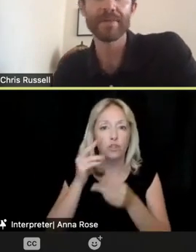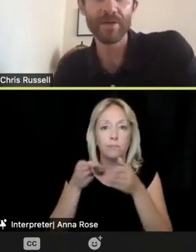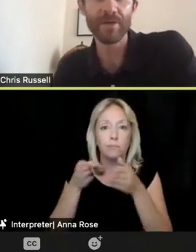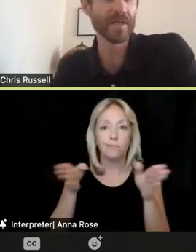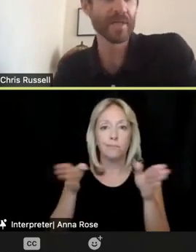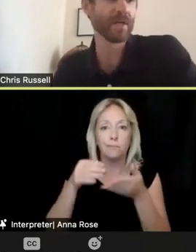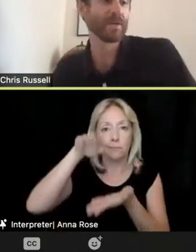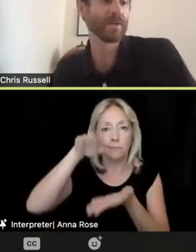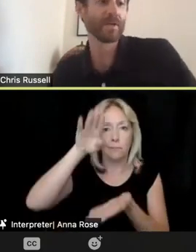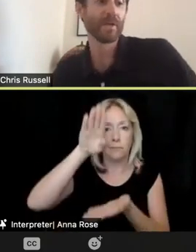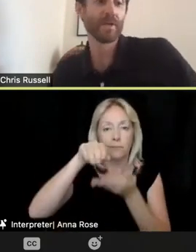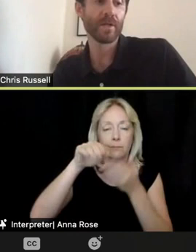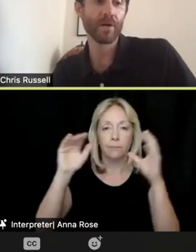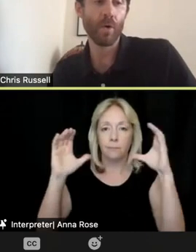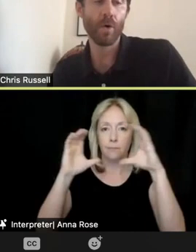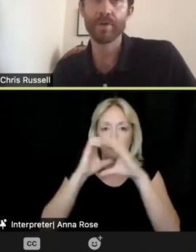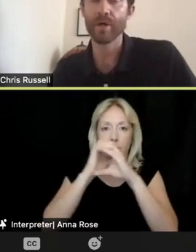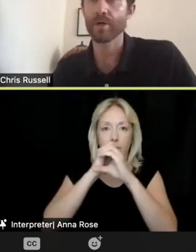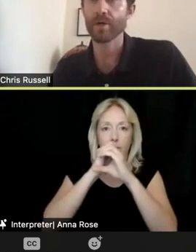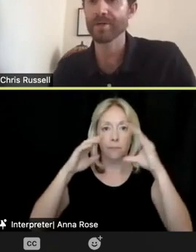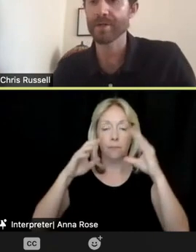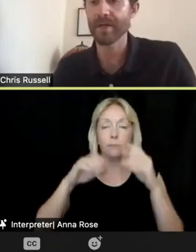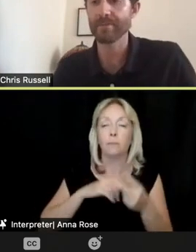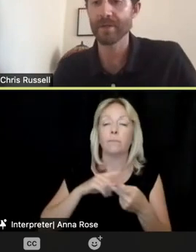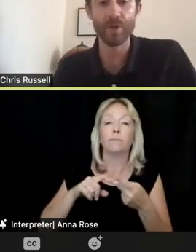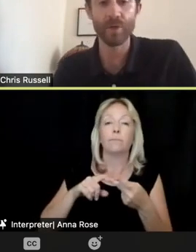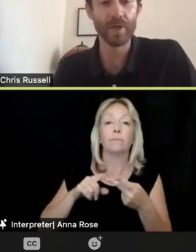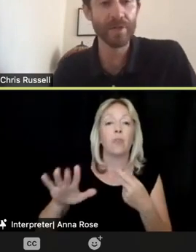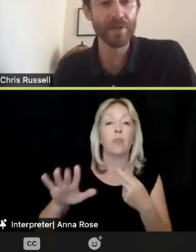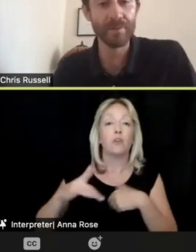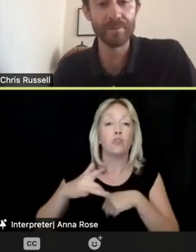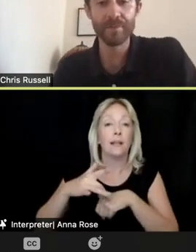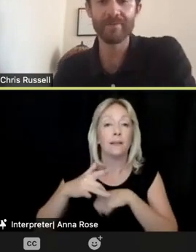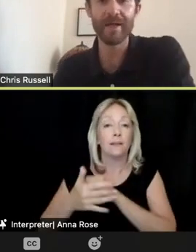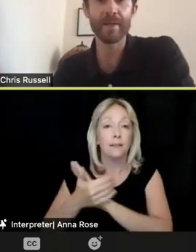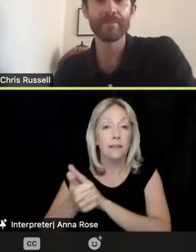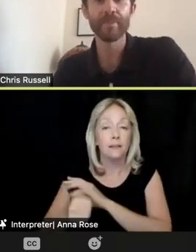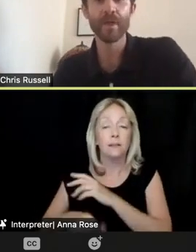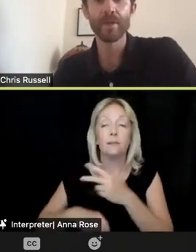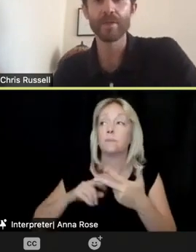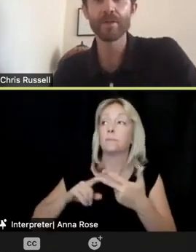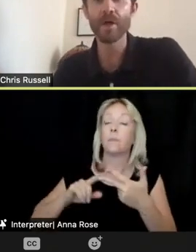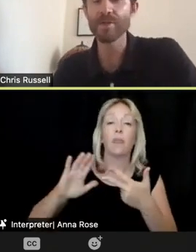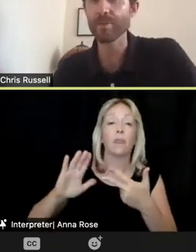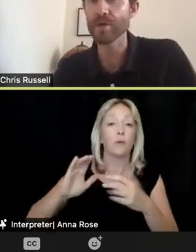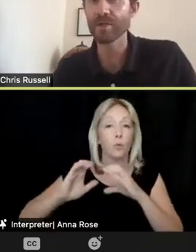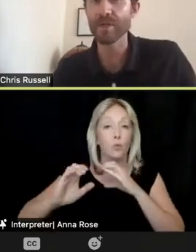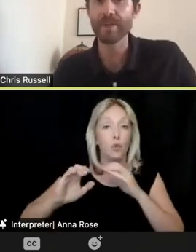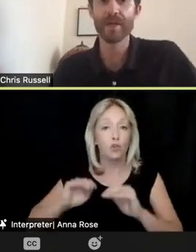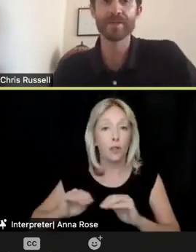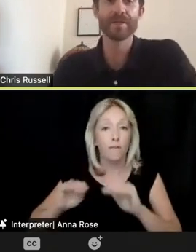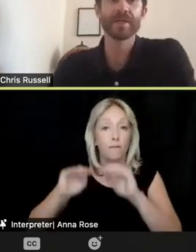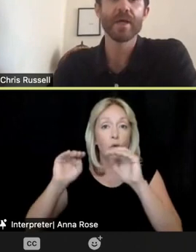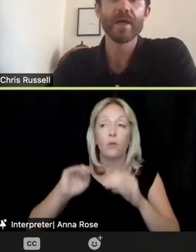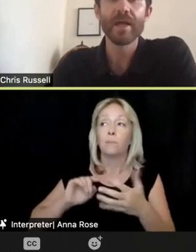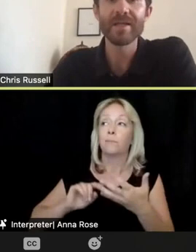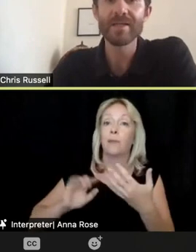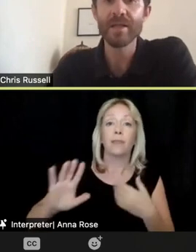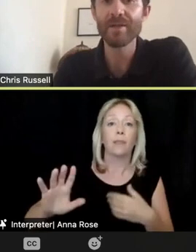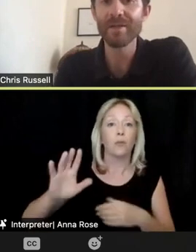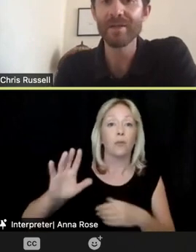current tactile skills, their current communication development, also their personal